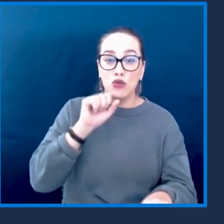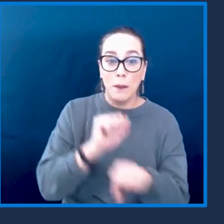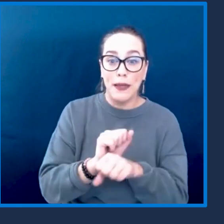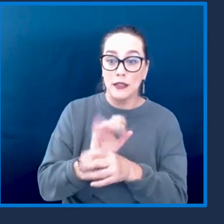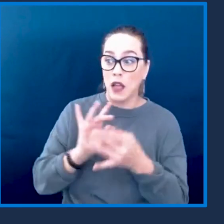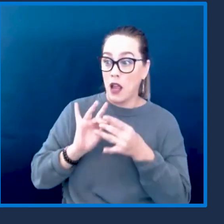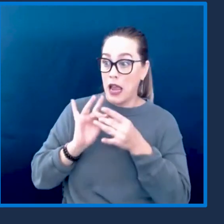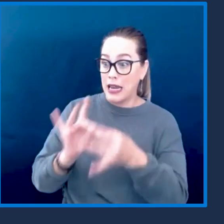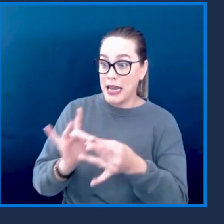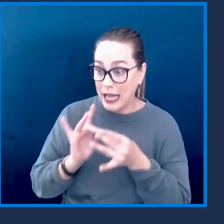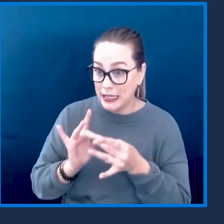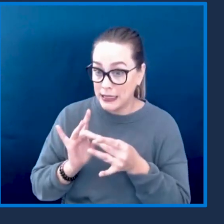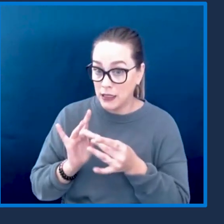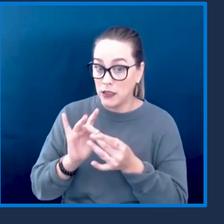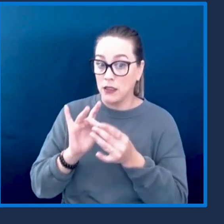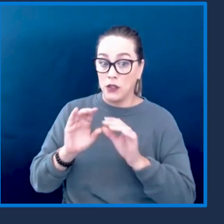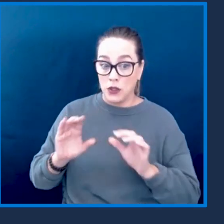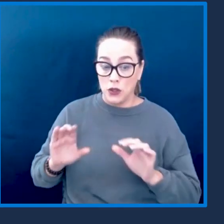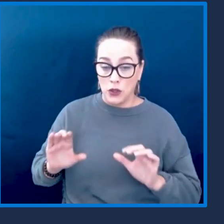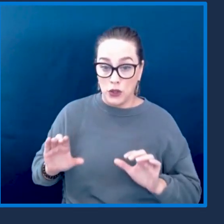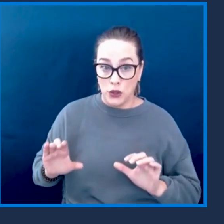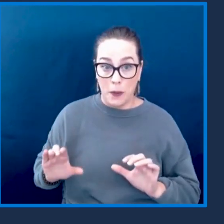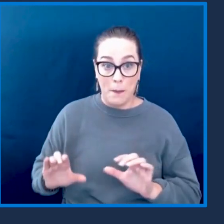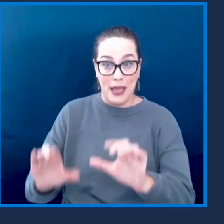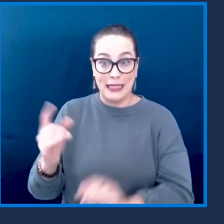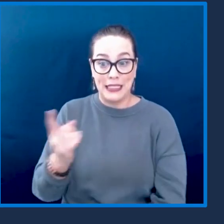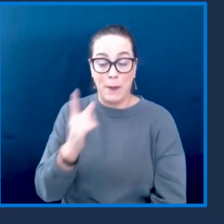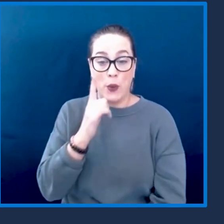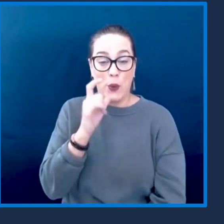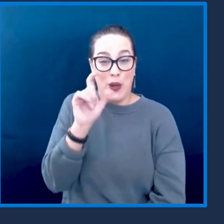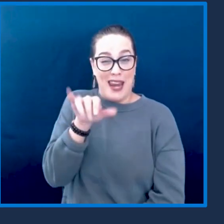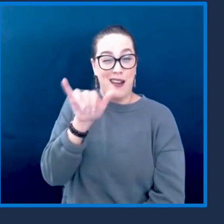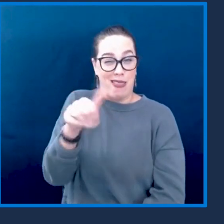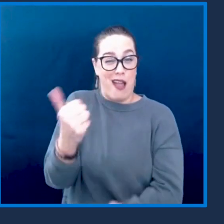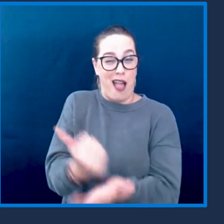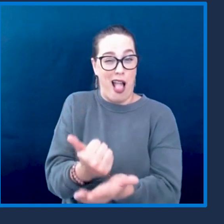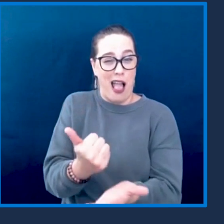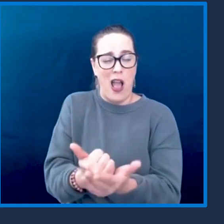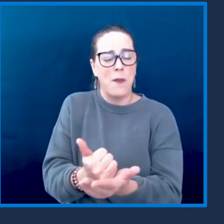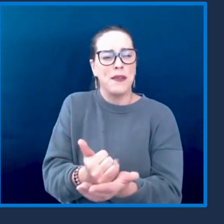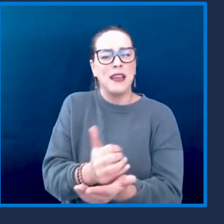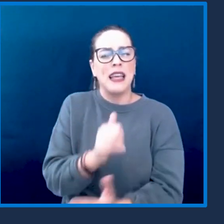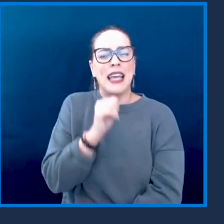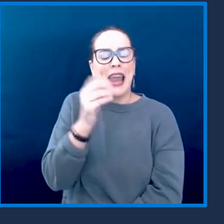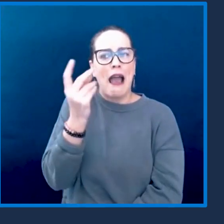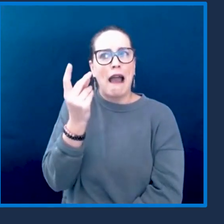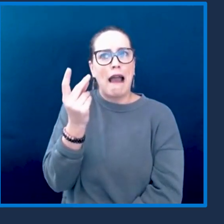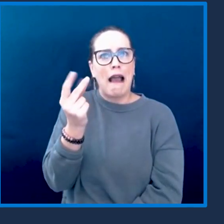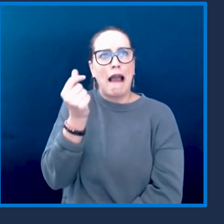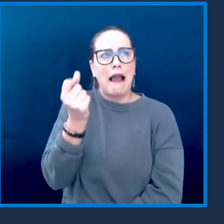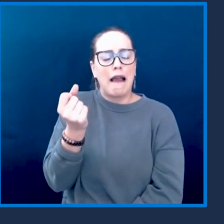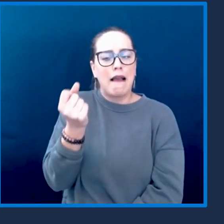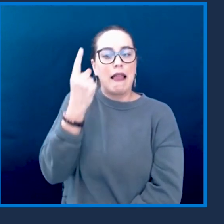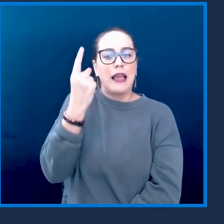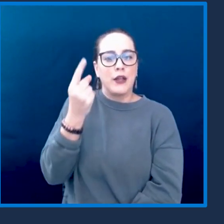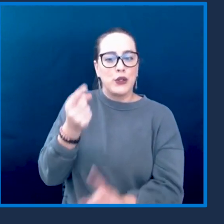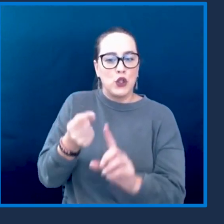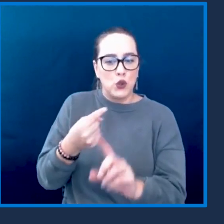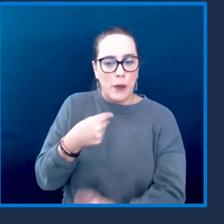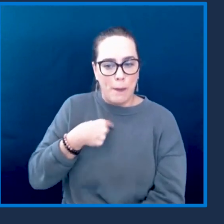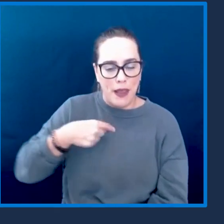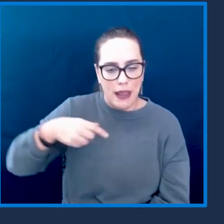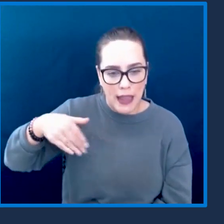to being one who needed that. So it just hadn't clicked for me yet. But I saw this internal site at the right